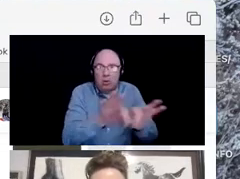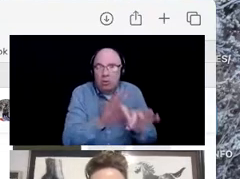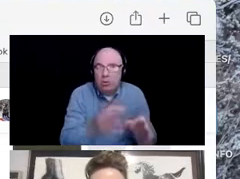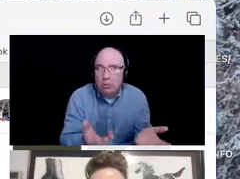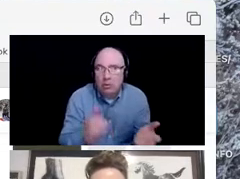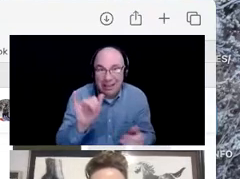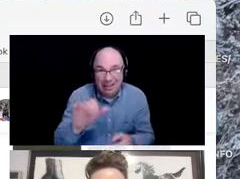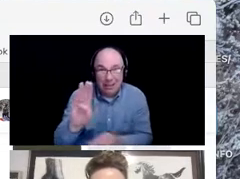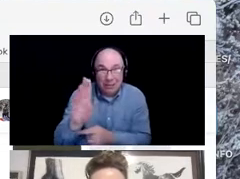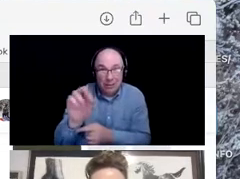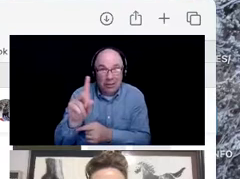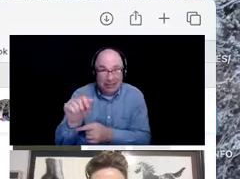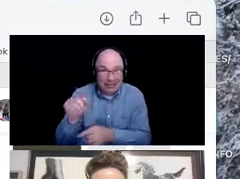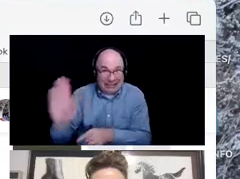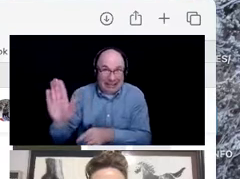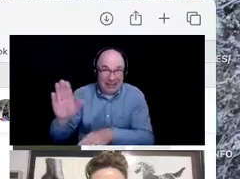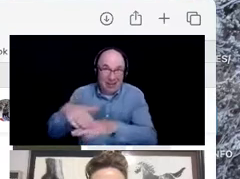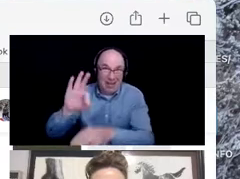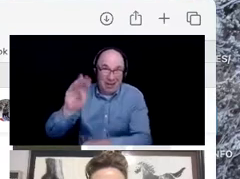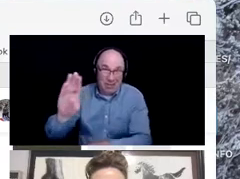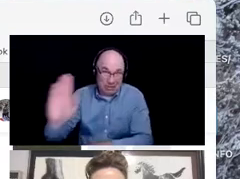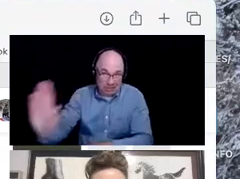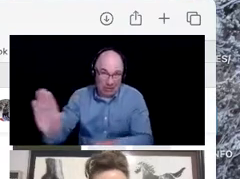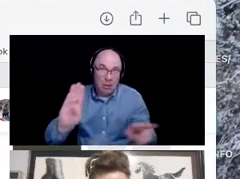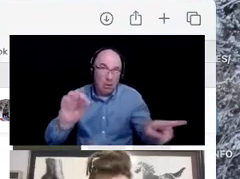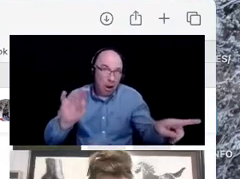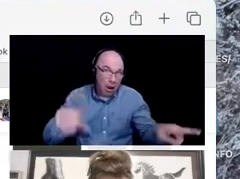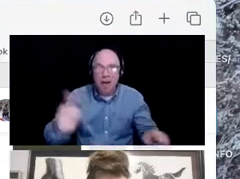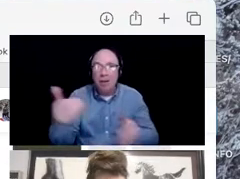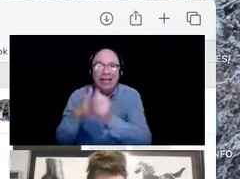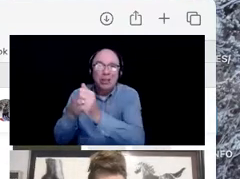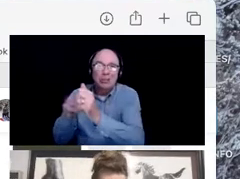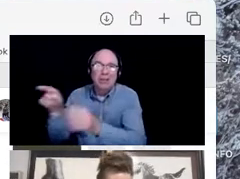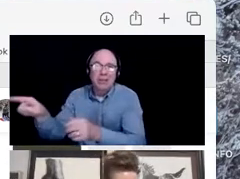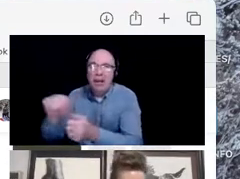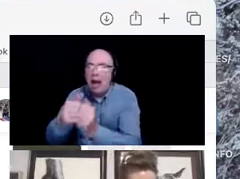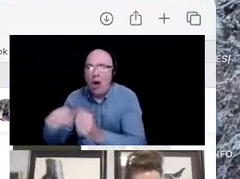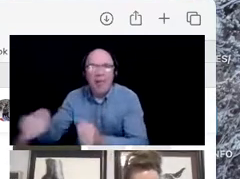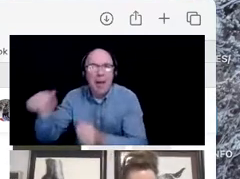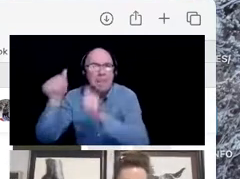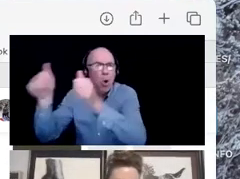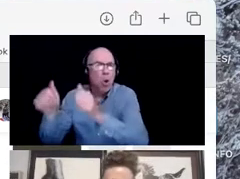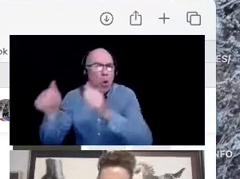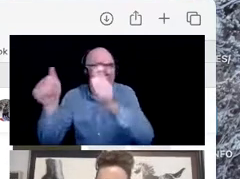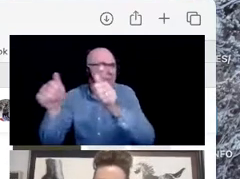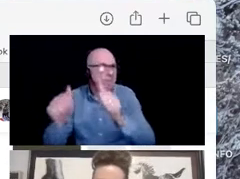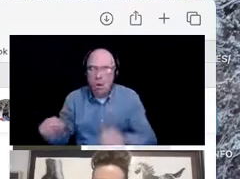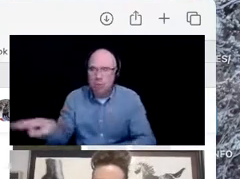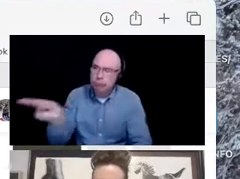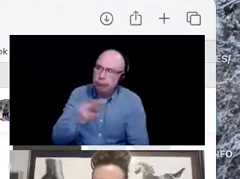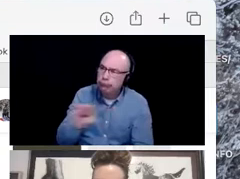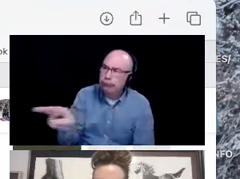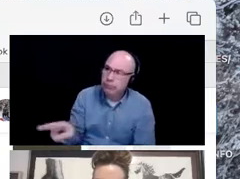Brenda does that on Facebook, and Bonnie and my other leaders, how they're posting and absorb from